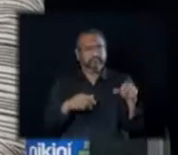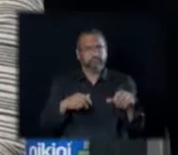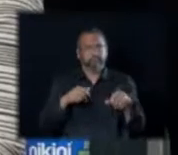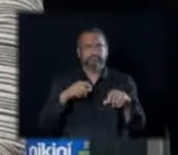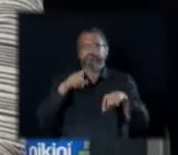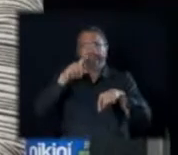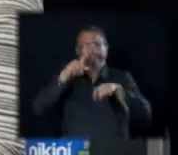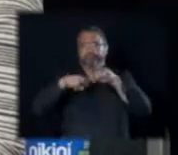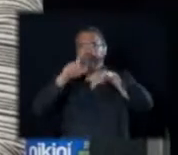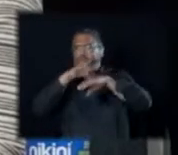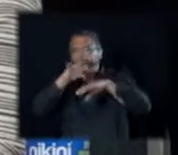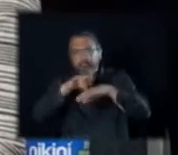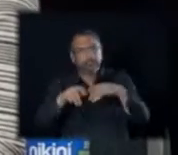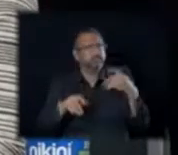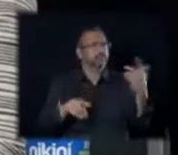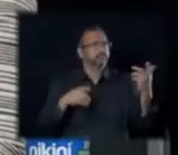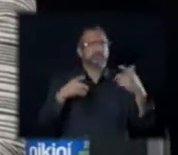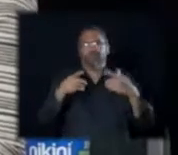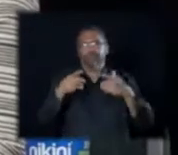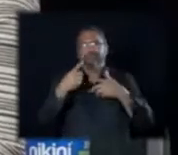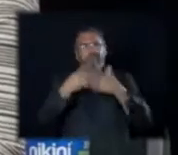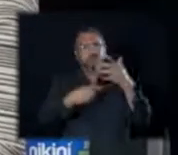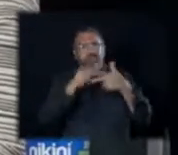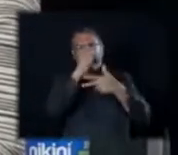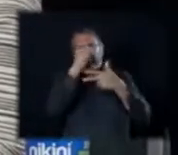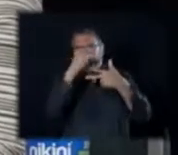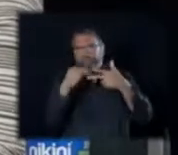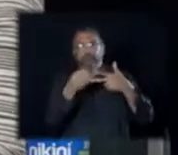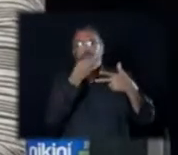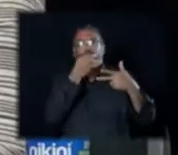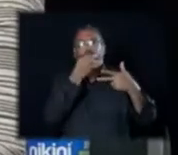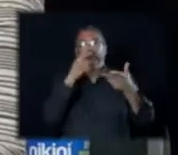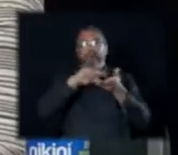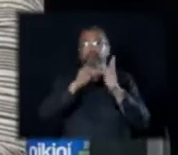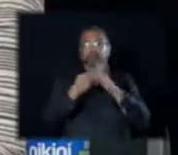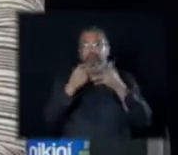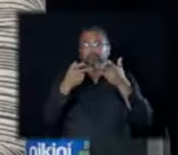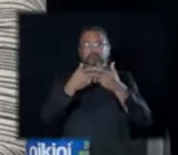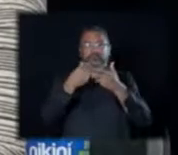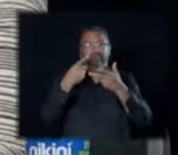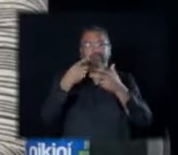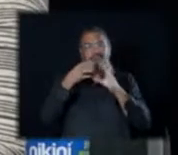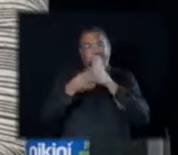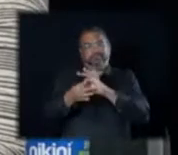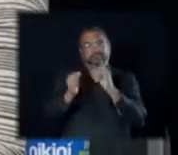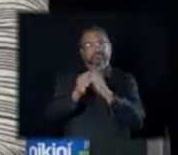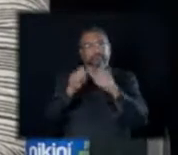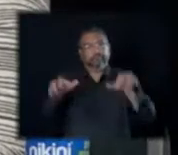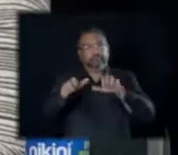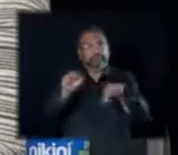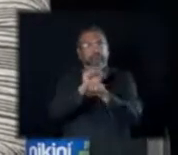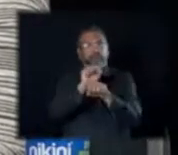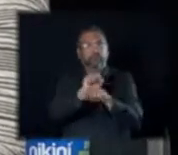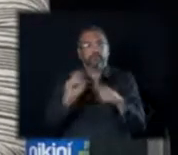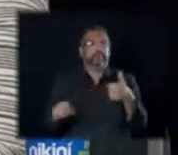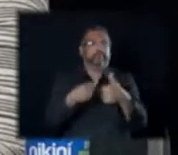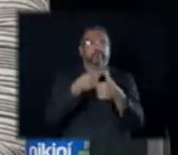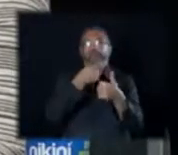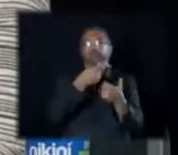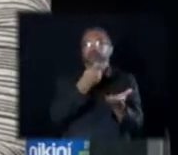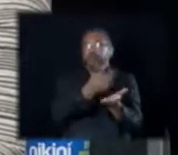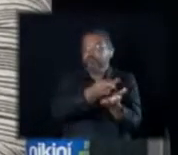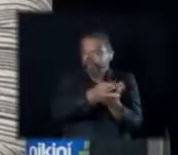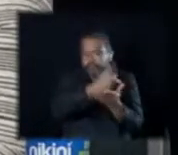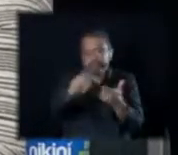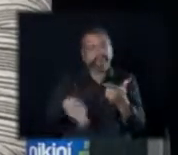available, what is not, and under which conditions. As soon as possible, in order to complete all the job that is being done in